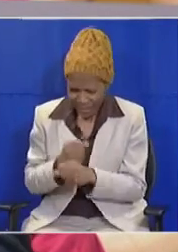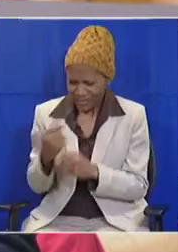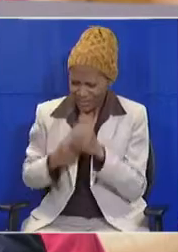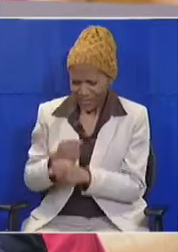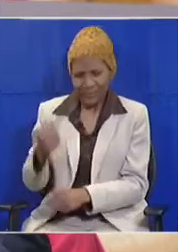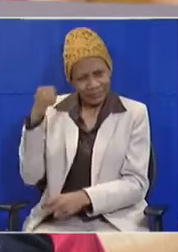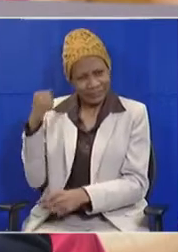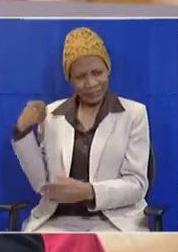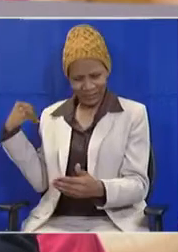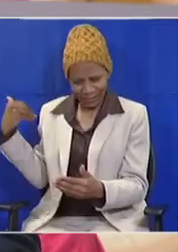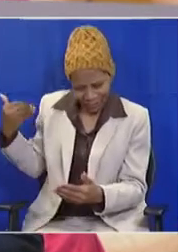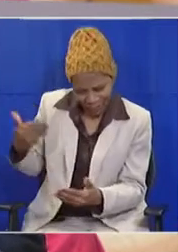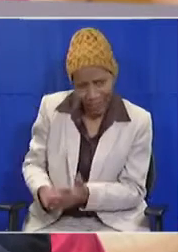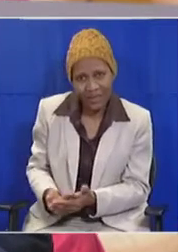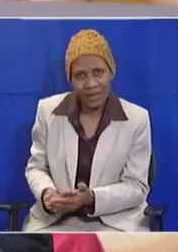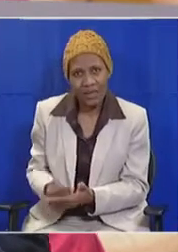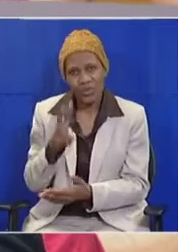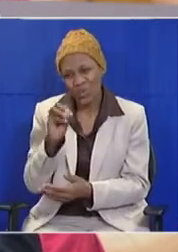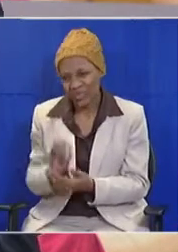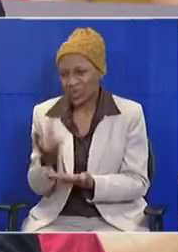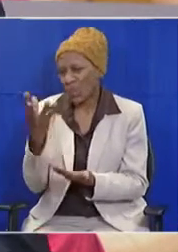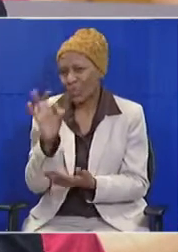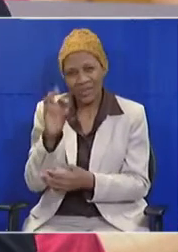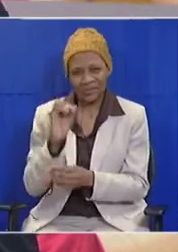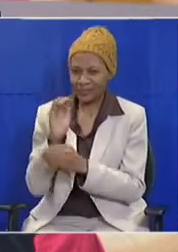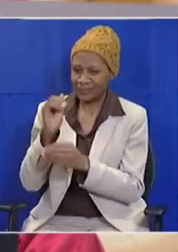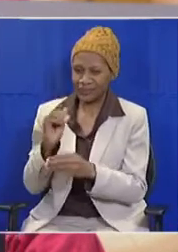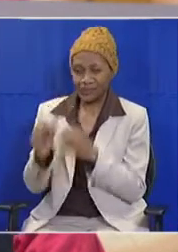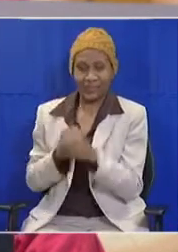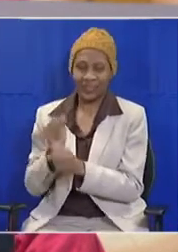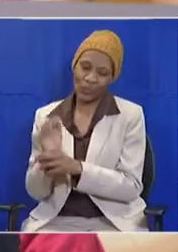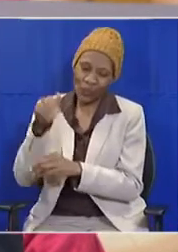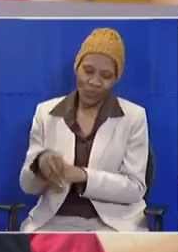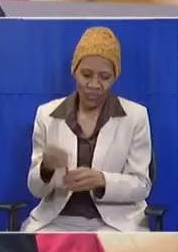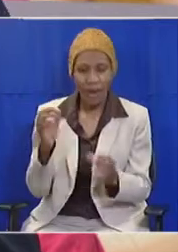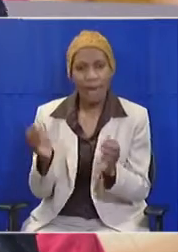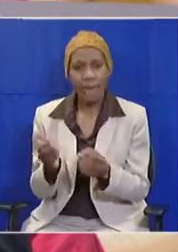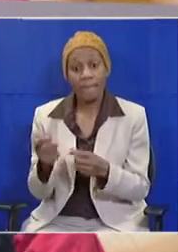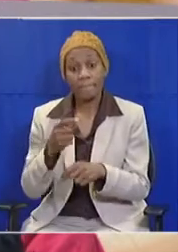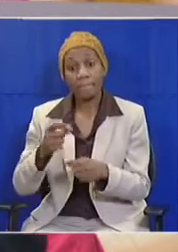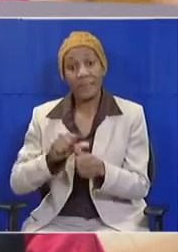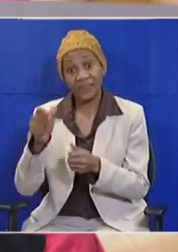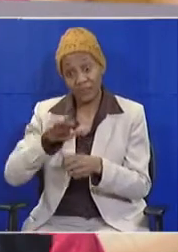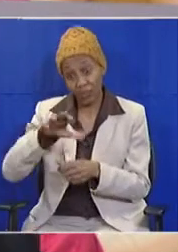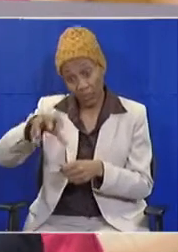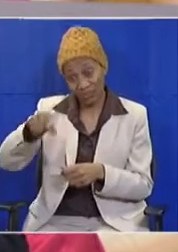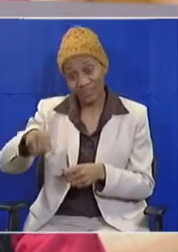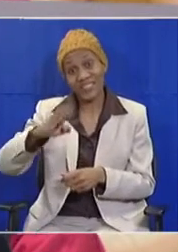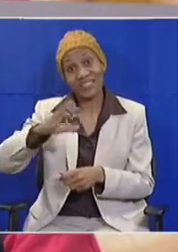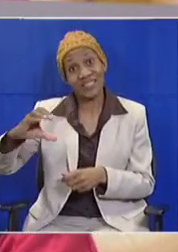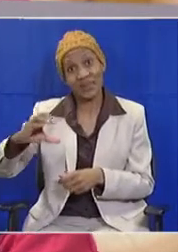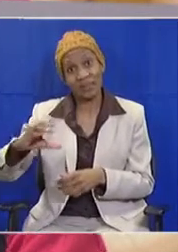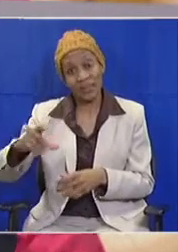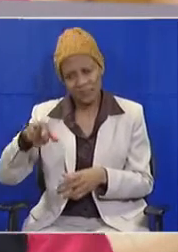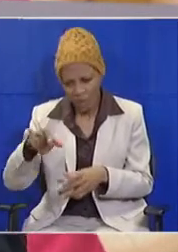years? And I see Minister Nkwinti is looking at me because sometimes they say the best product comes from the Eastern Cape. How do we bring them into the